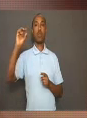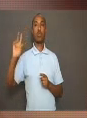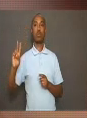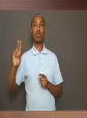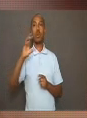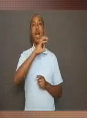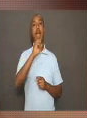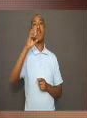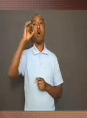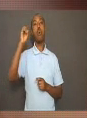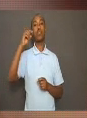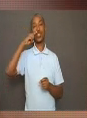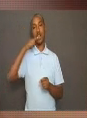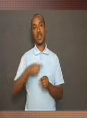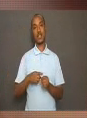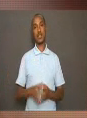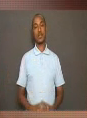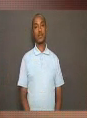oxygen gas.